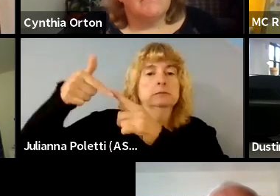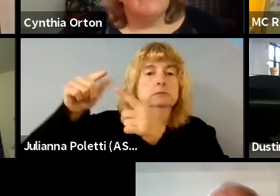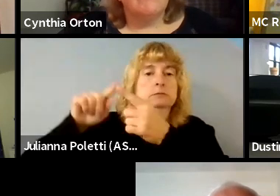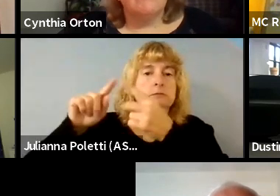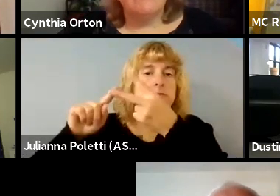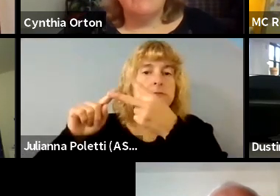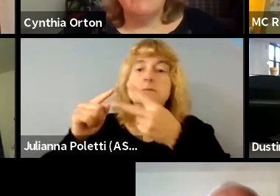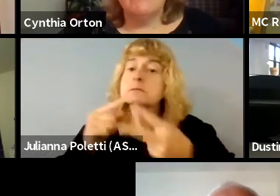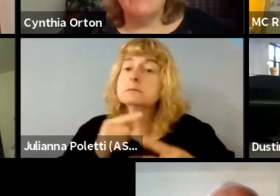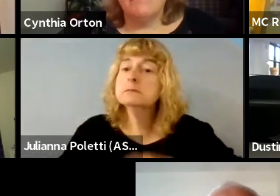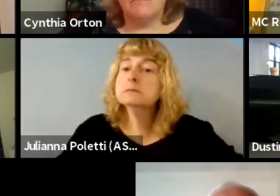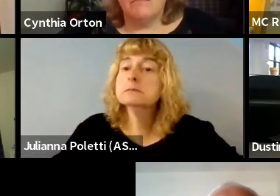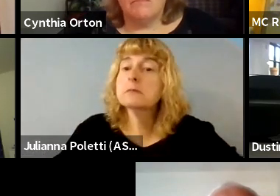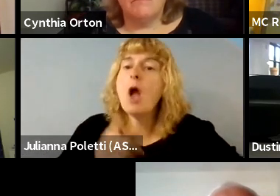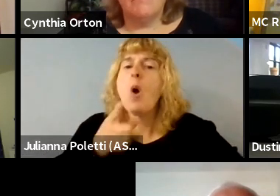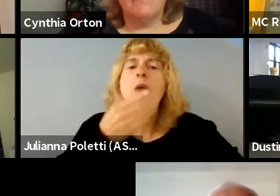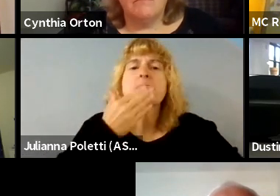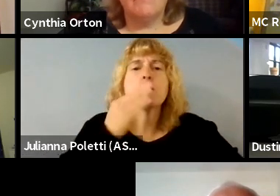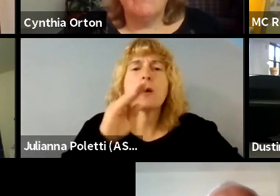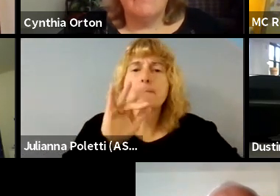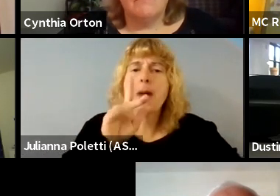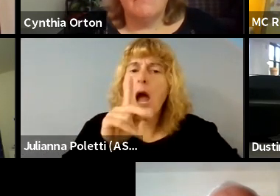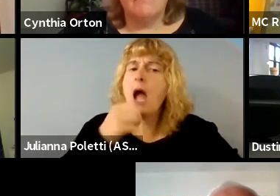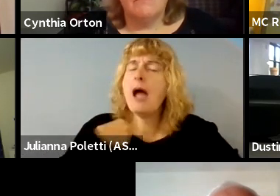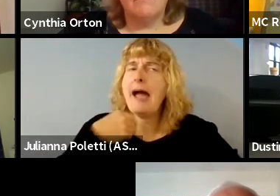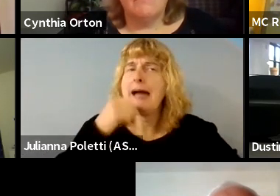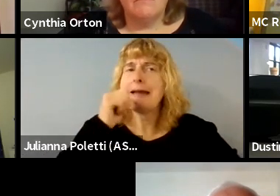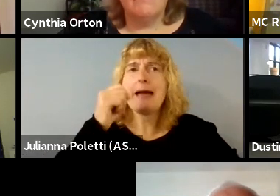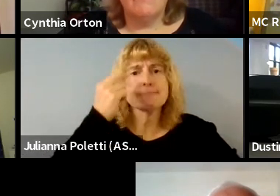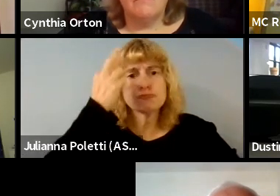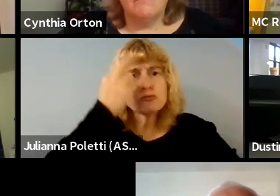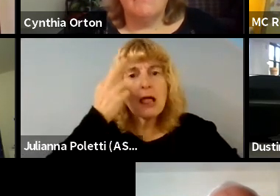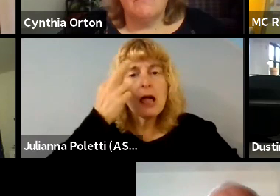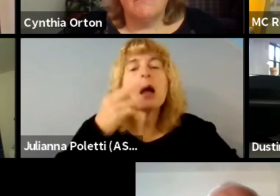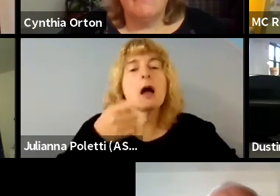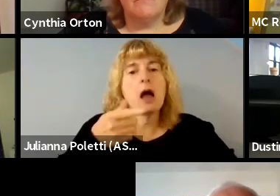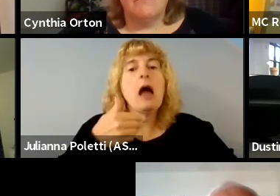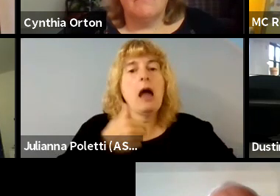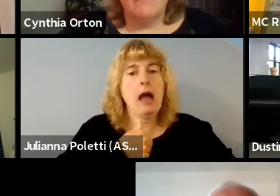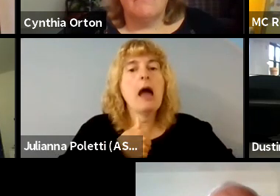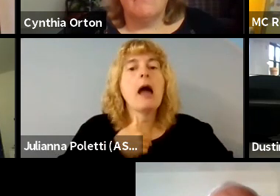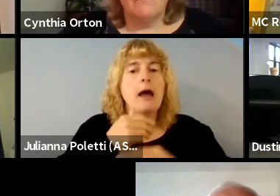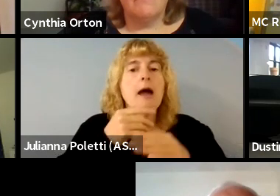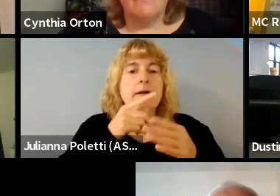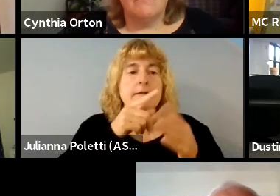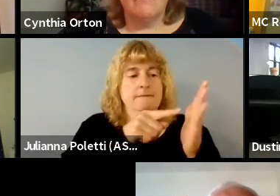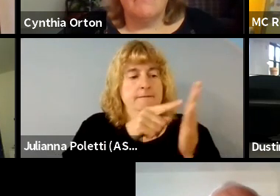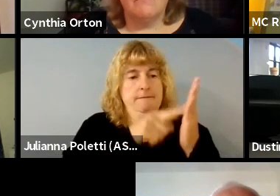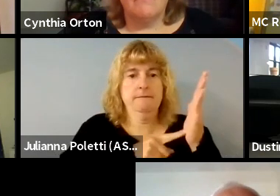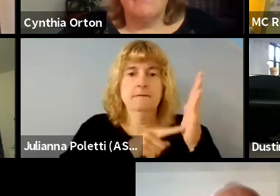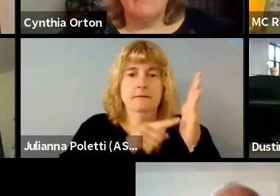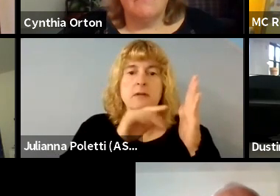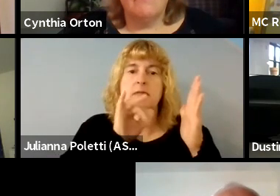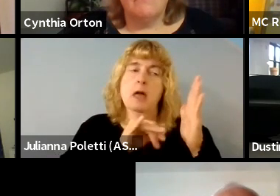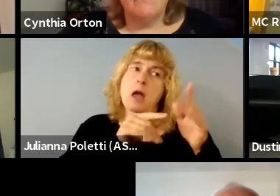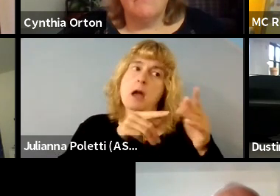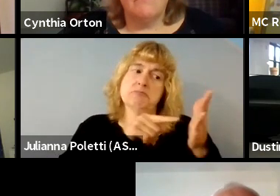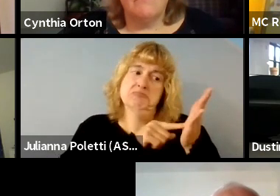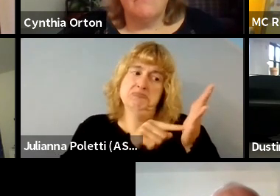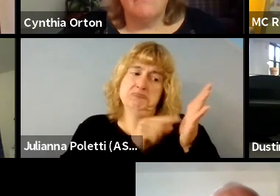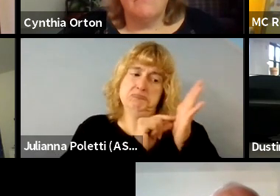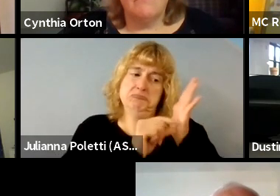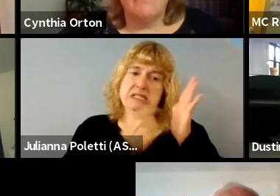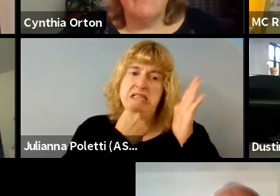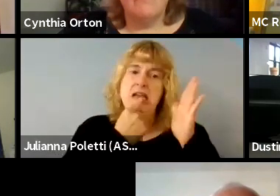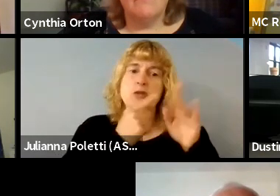was not aware that there was the provision for retaining counsel. That would be essentially then your house counsel. That's not unique